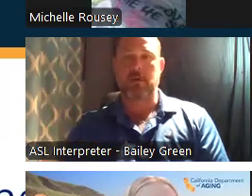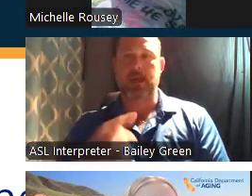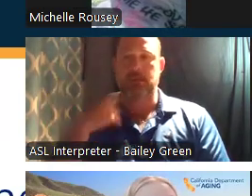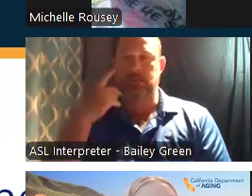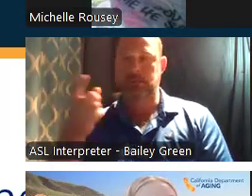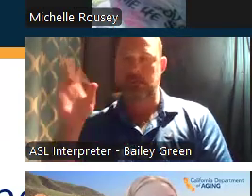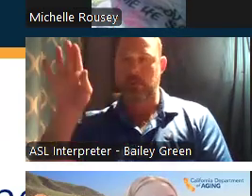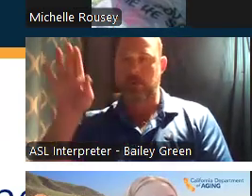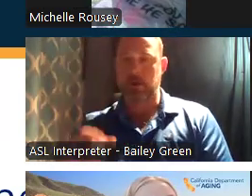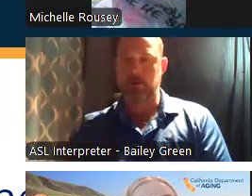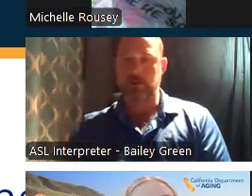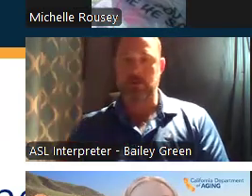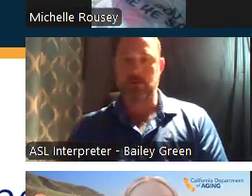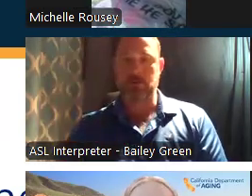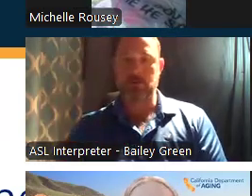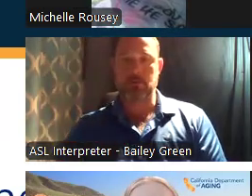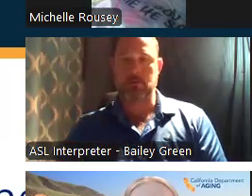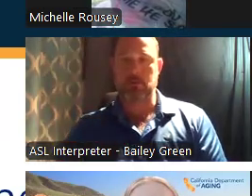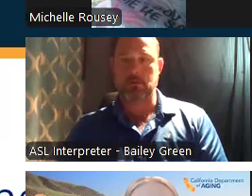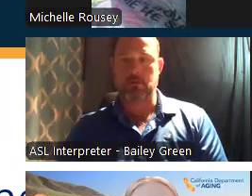raised. I'm sorry to interject.